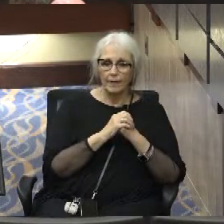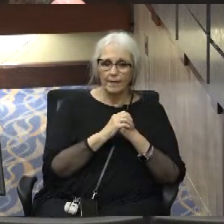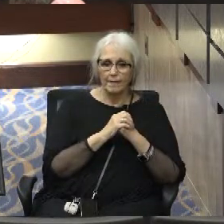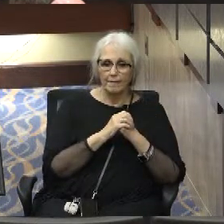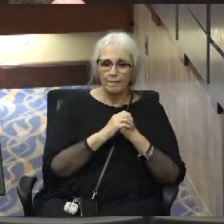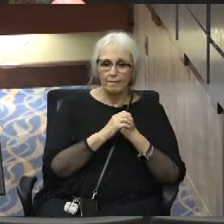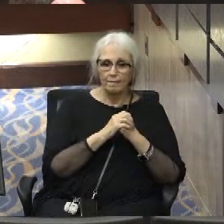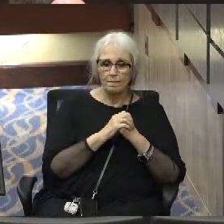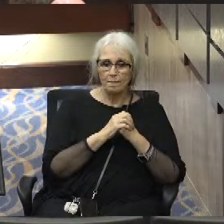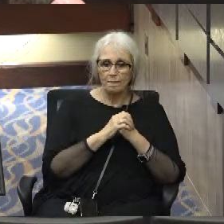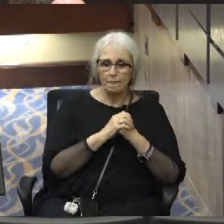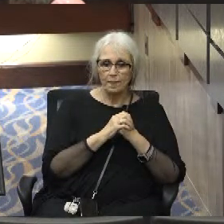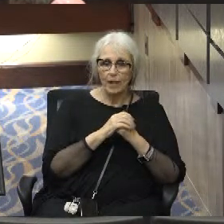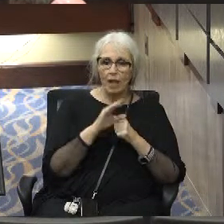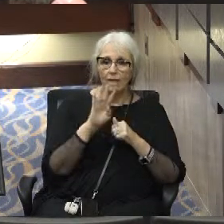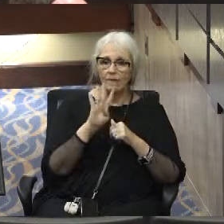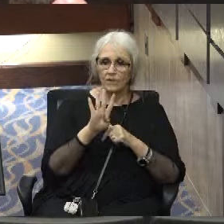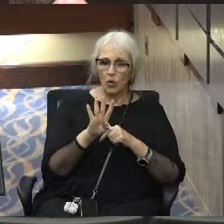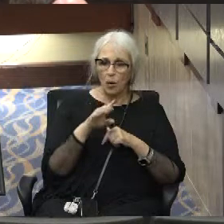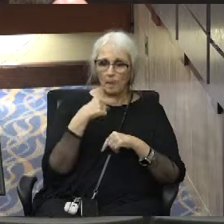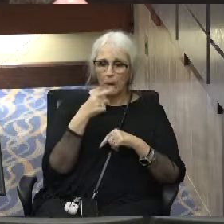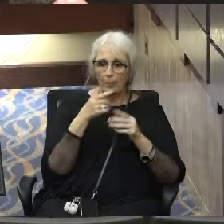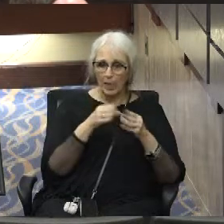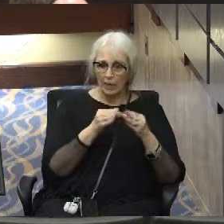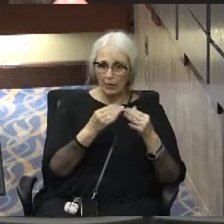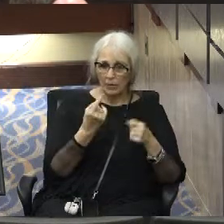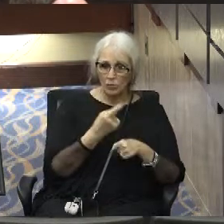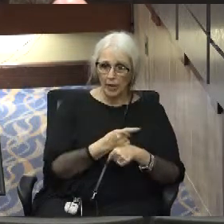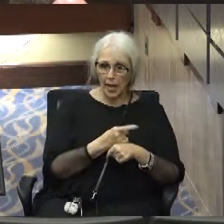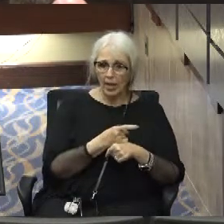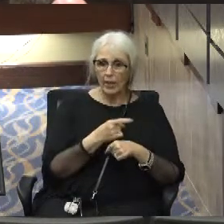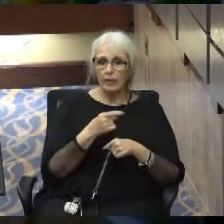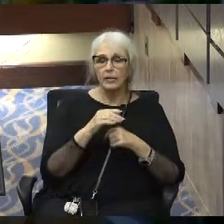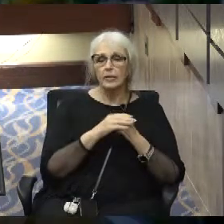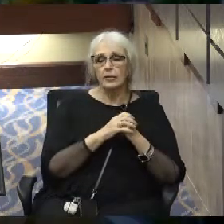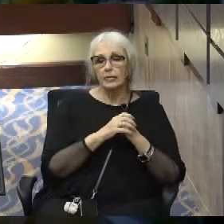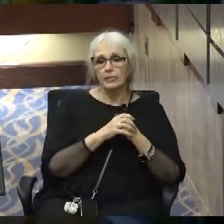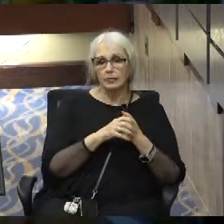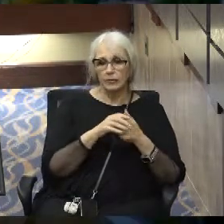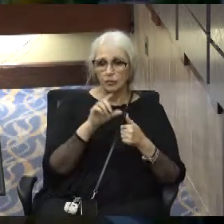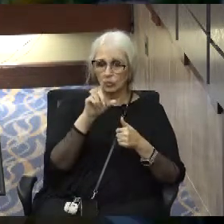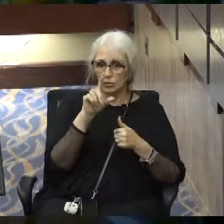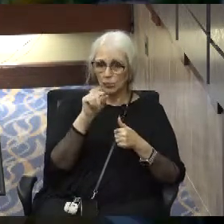Okay. There are 4 public hearings today. Public hearing